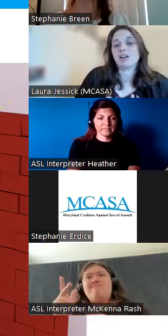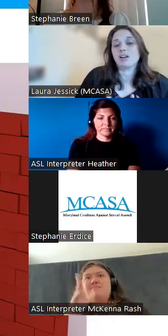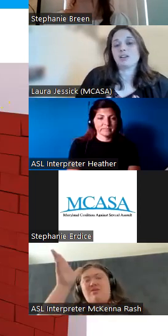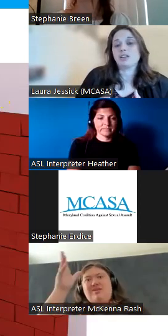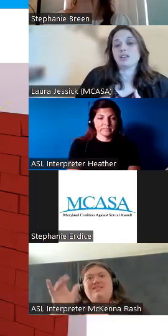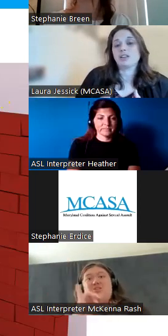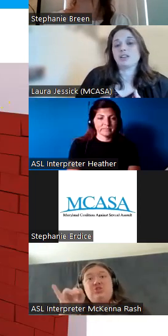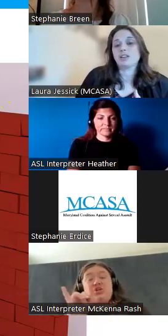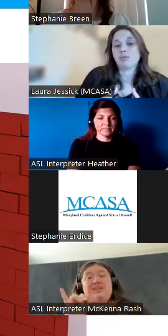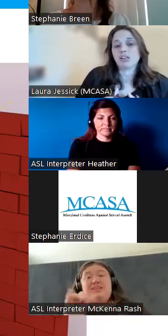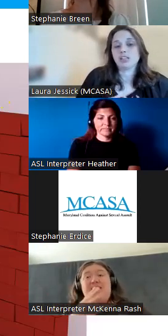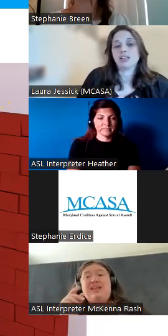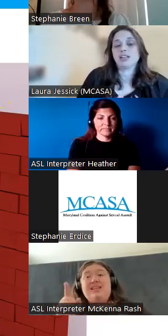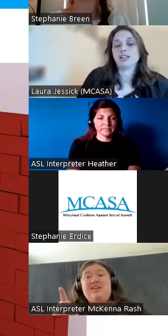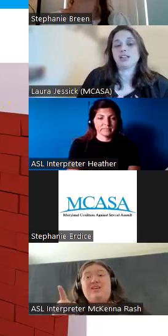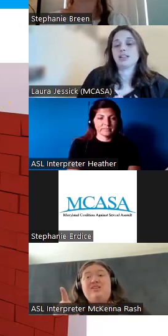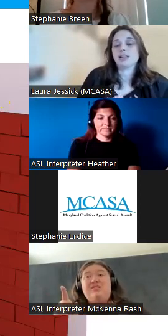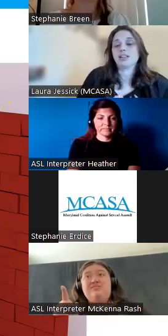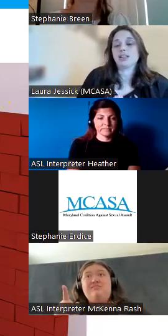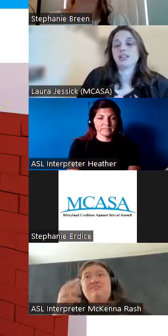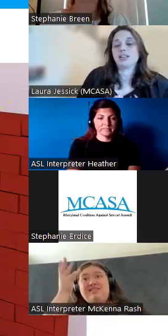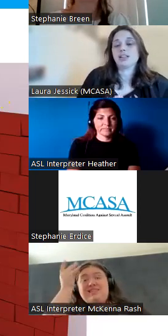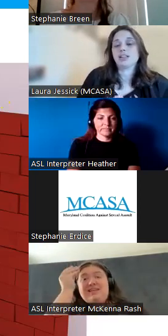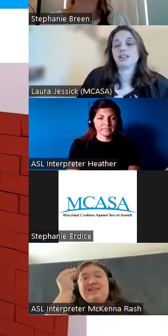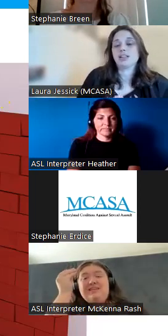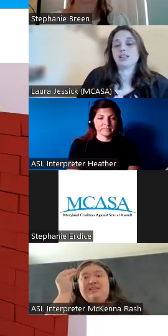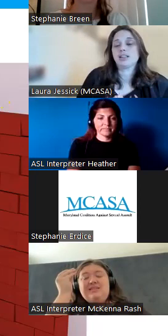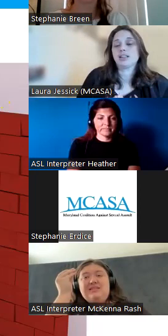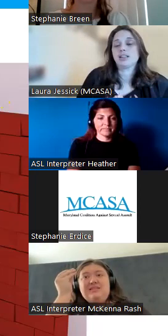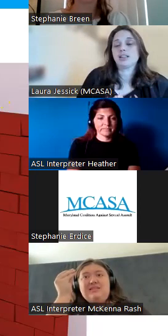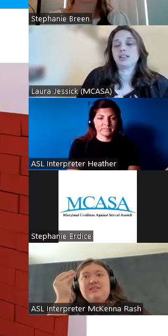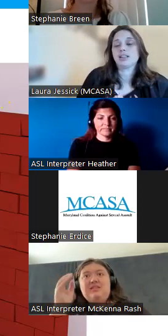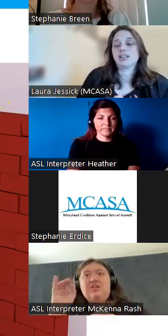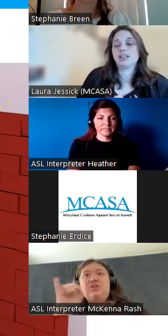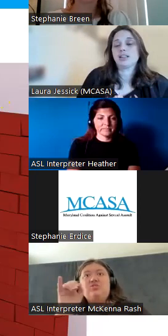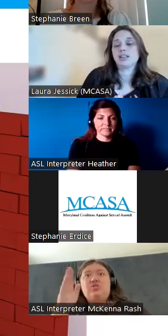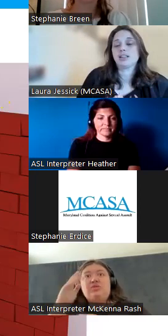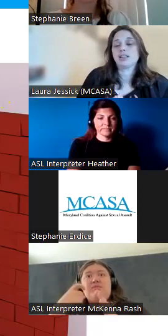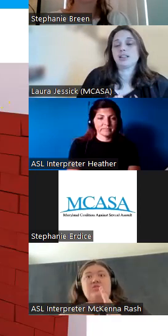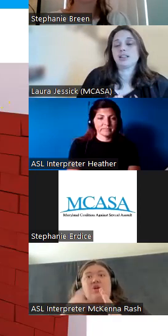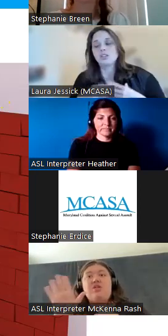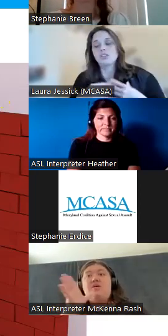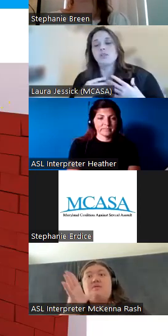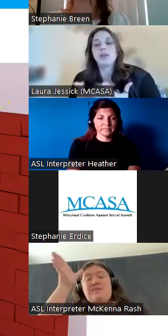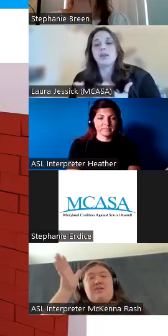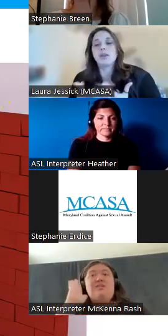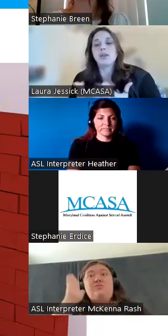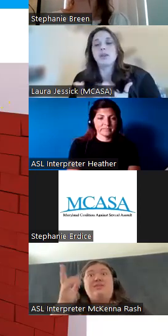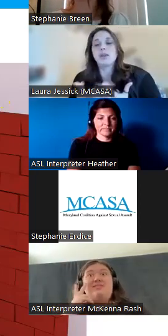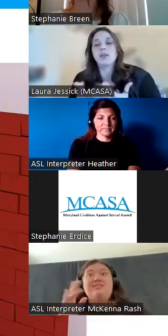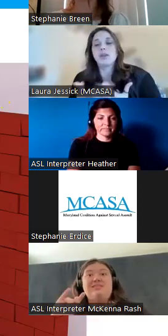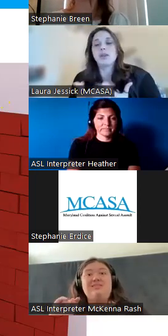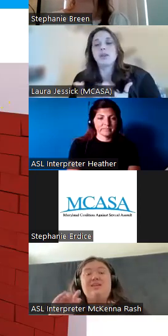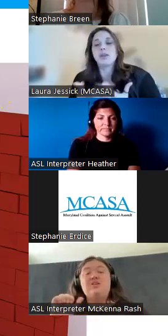they are under the impression their insurance charged and their parents would find out. So making sure